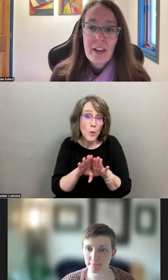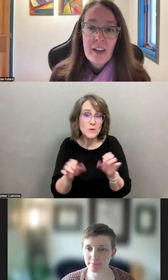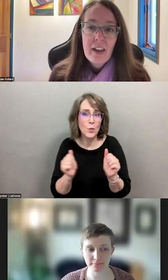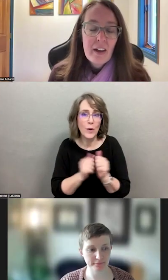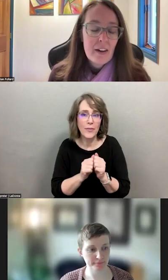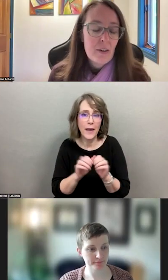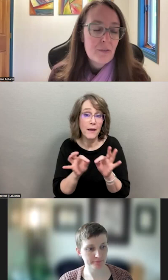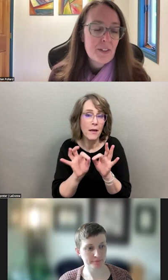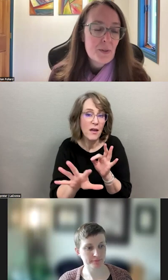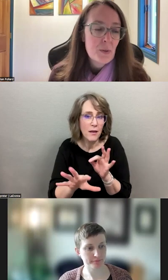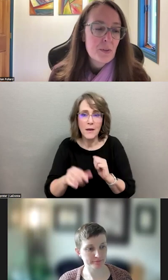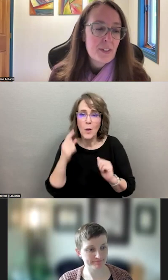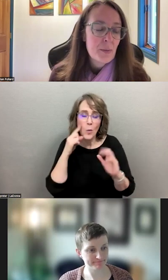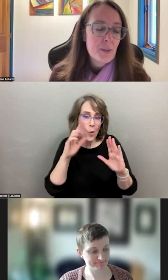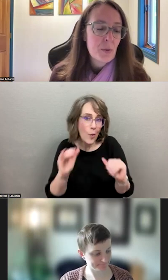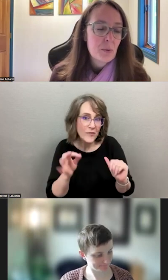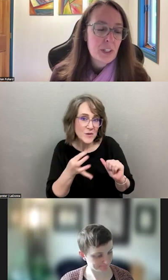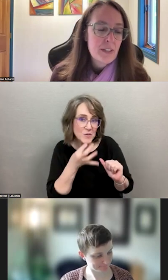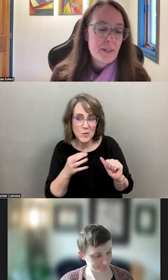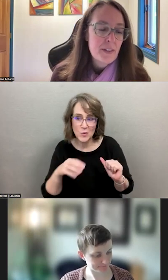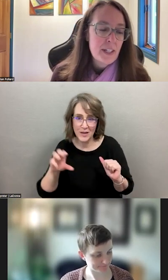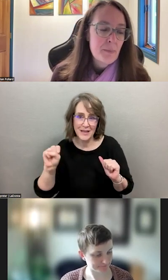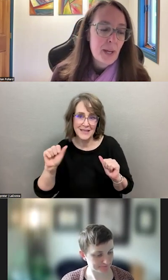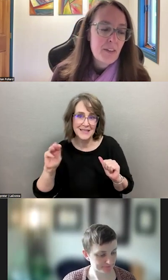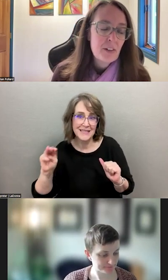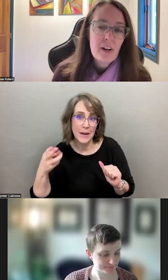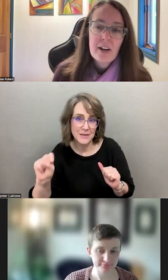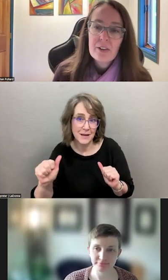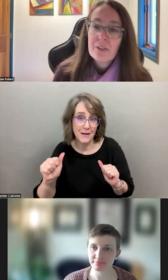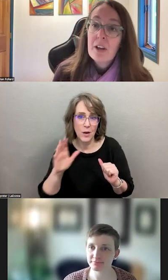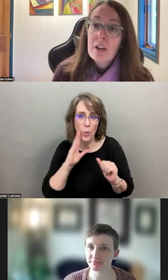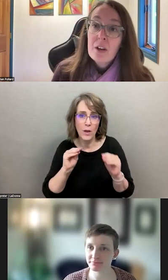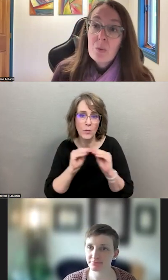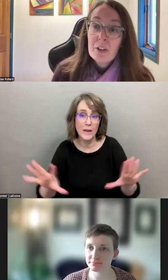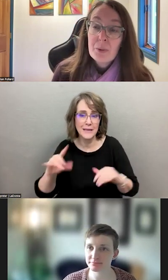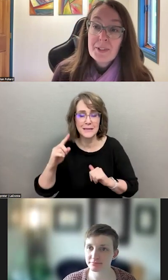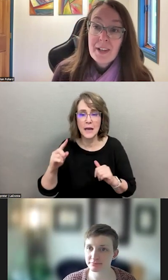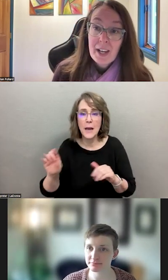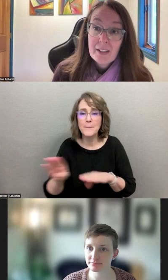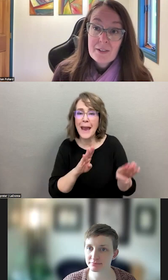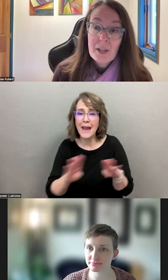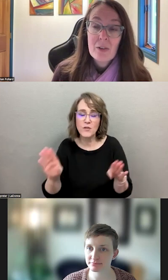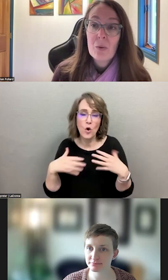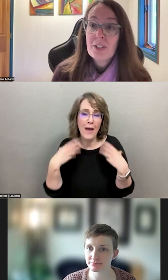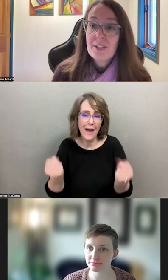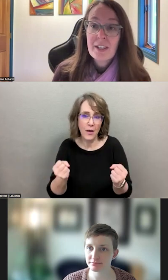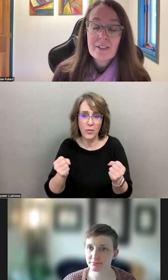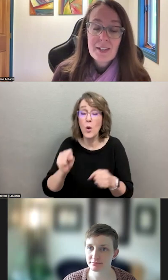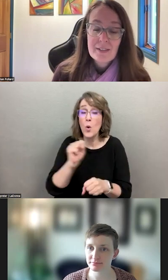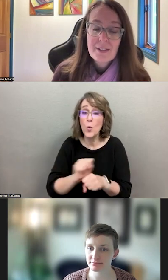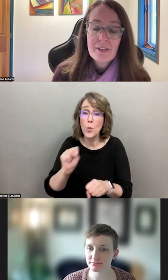are, hopefully soon, SAMHSA will release the Behavioral Health Workforce Guidance Manual, which